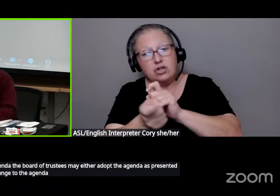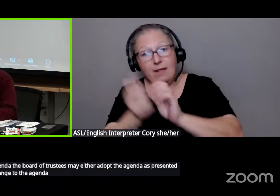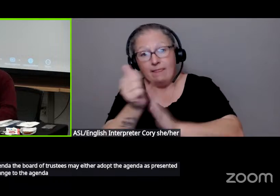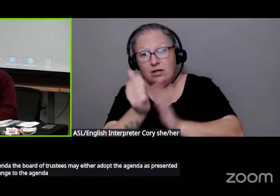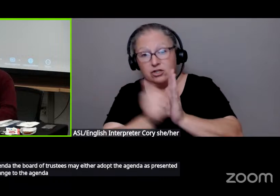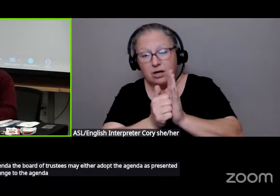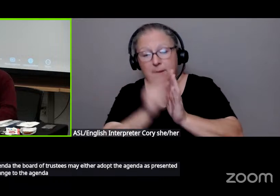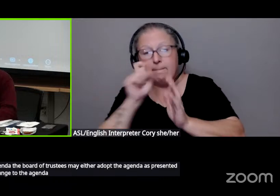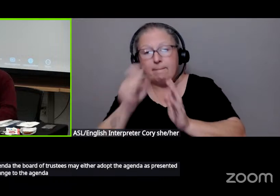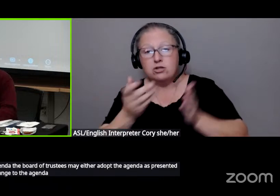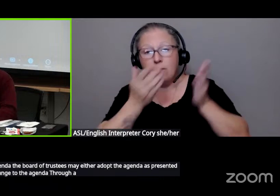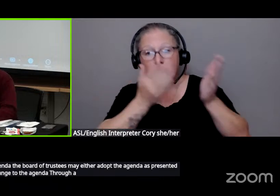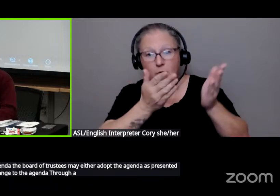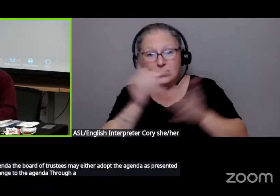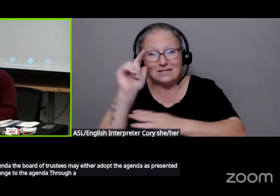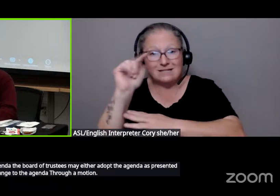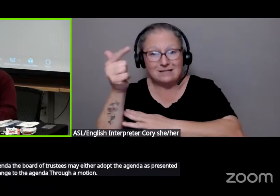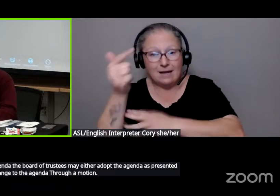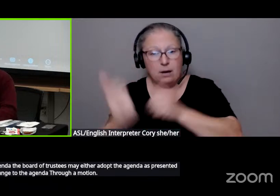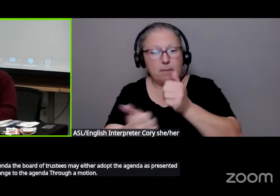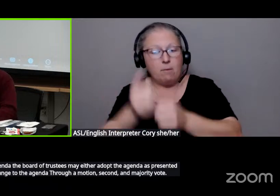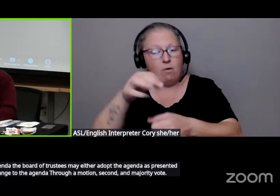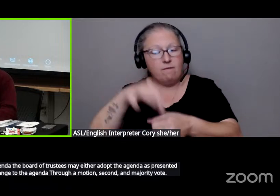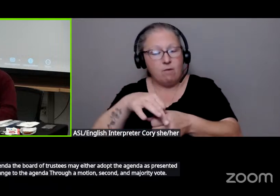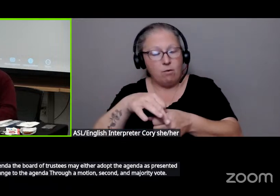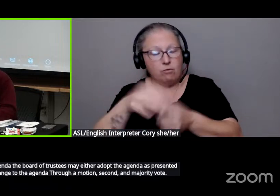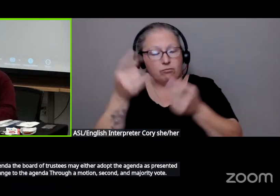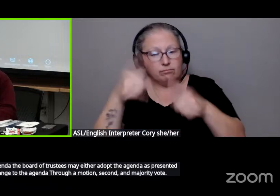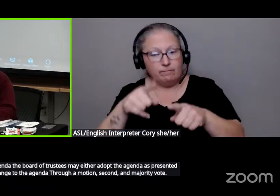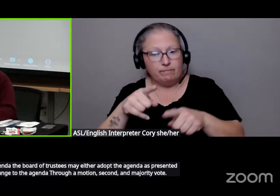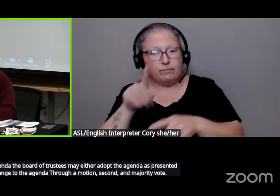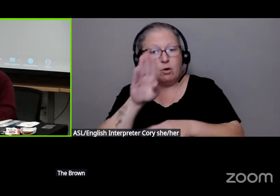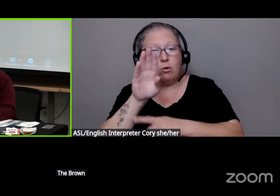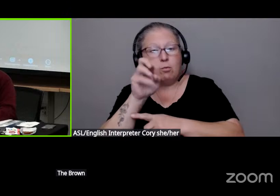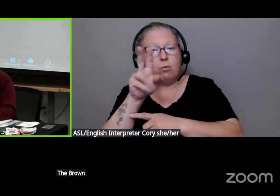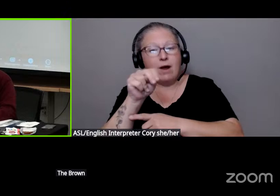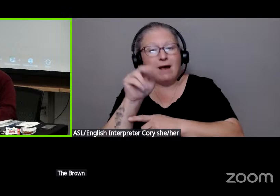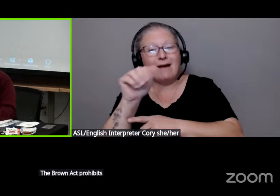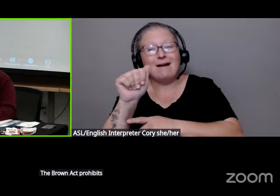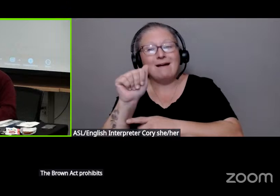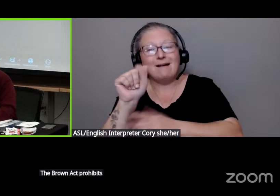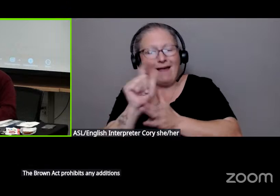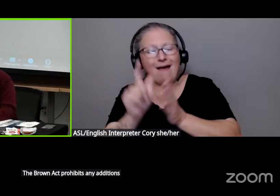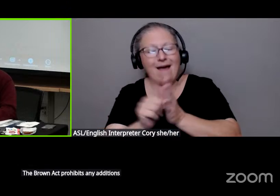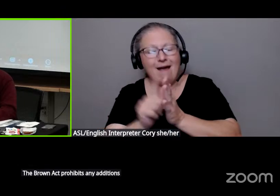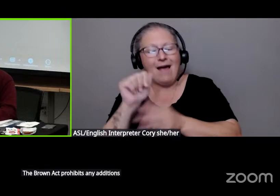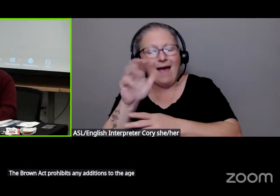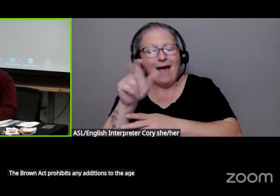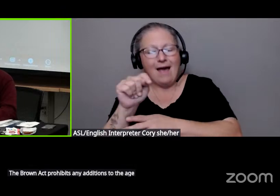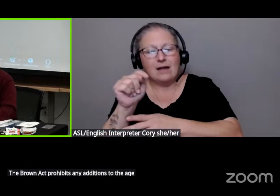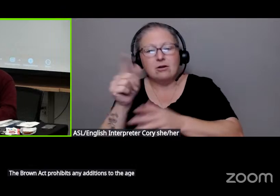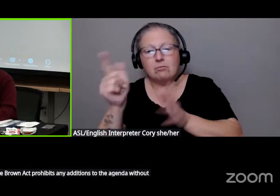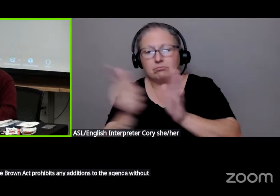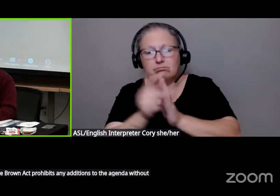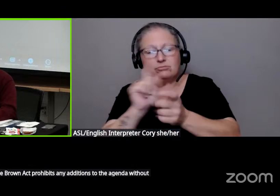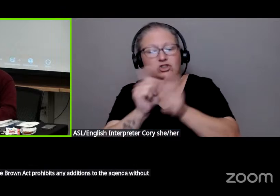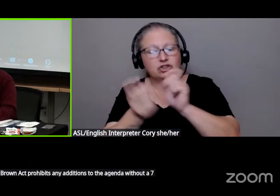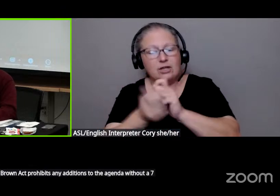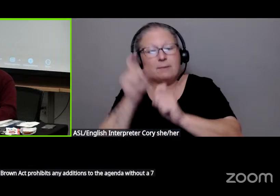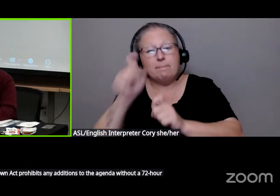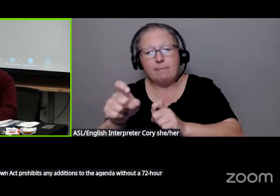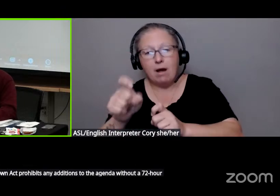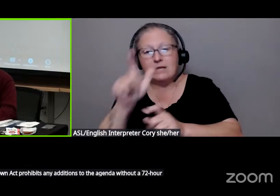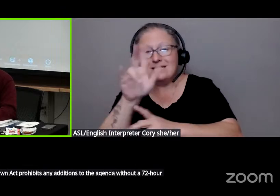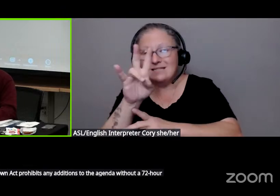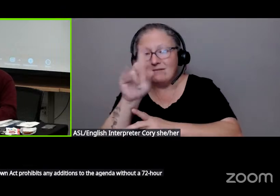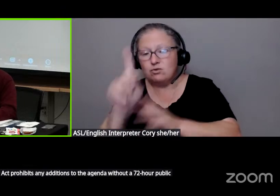a motion, second, and majority vote. The Brown Act prohibits any additions to the agenda without a 72-hour public